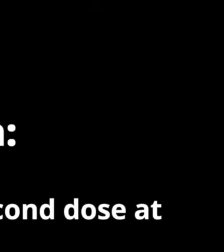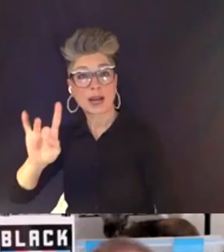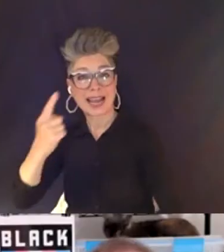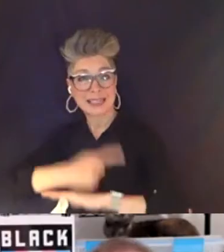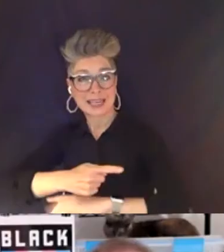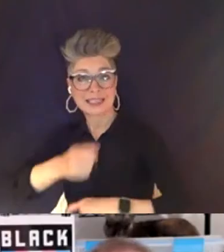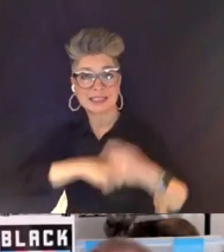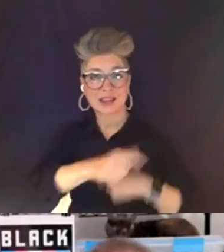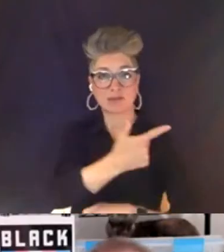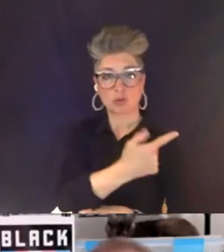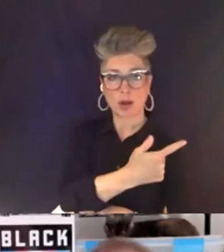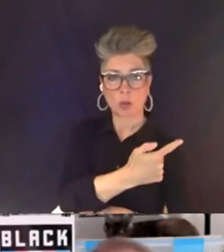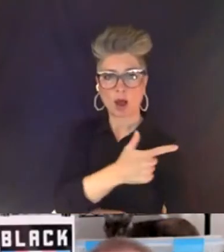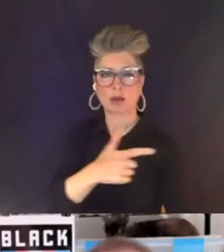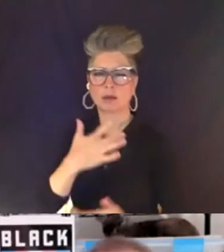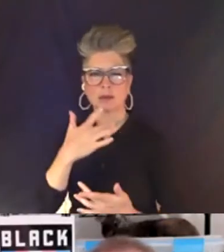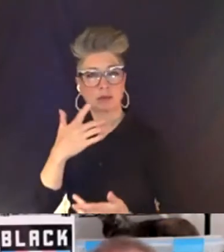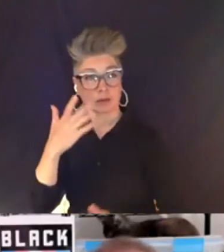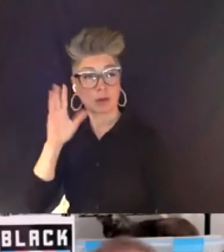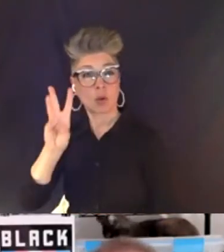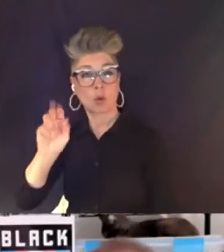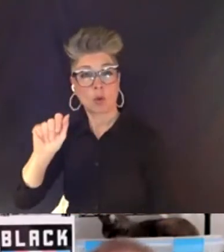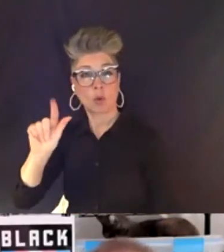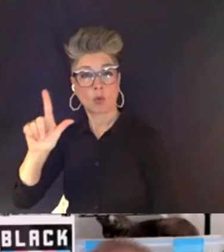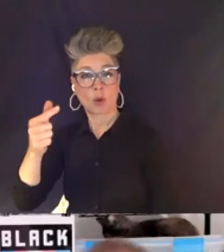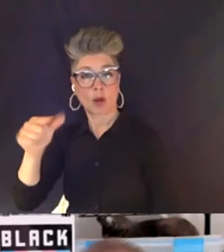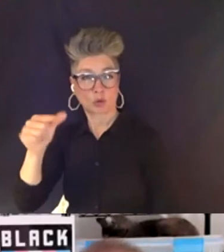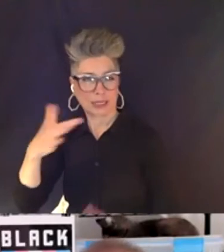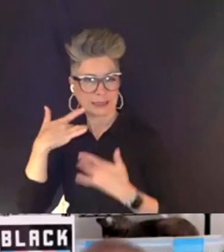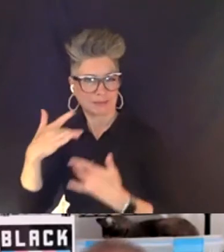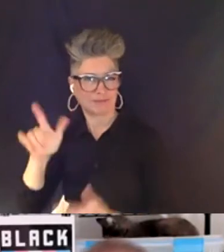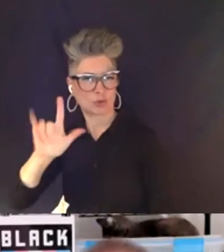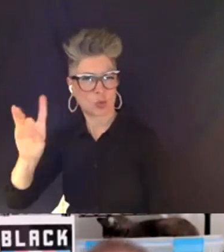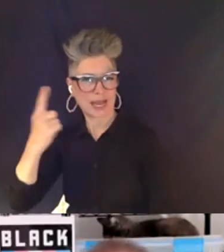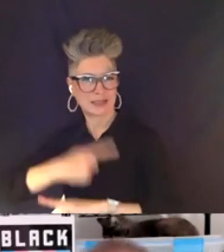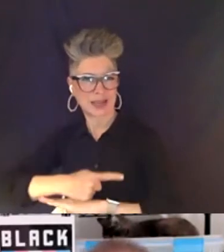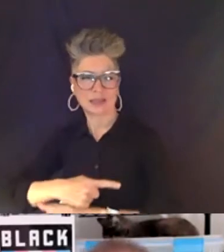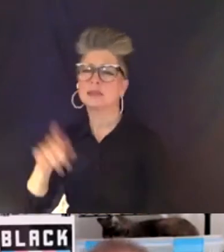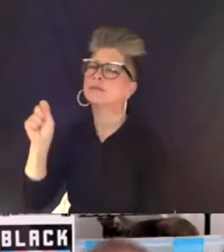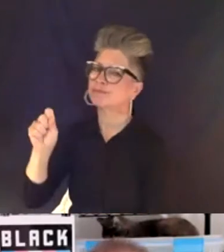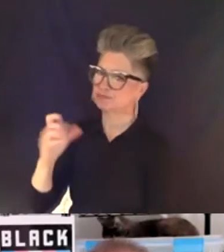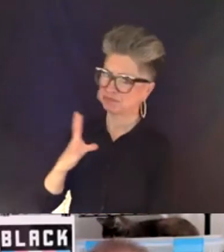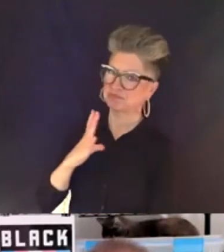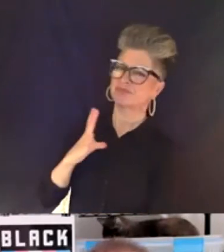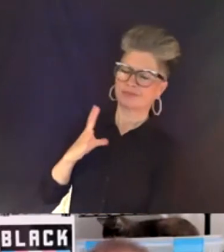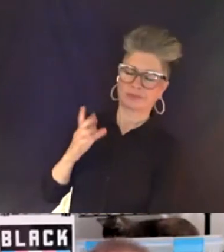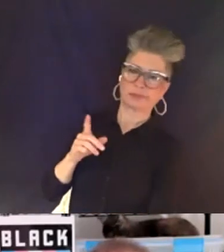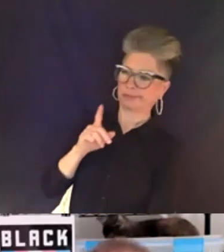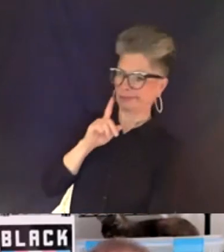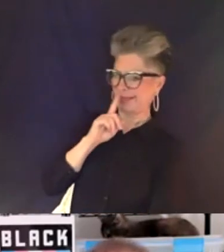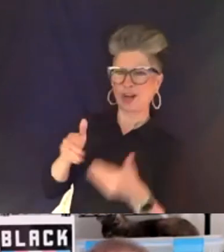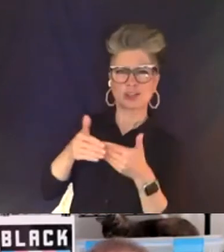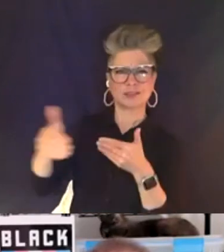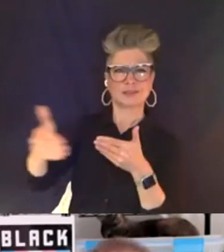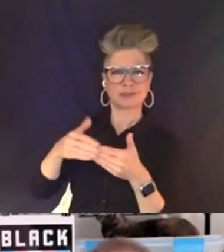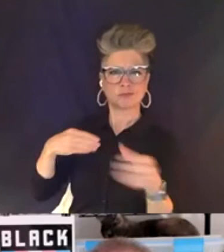doing. Yeah, so it is. It's important to get it. There's a window to everything. So I want to say